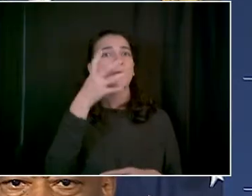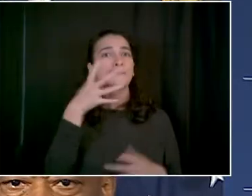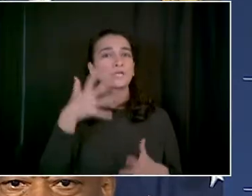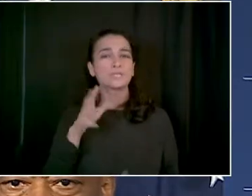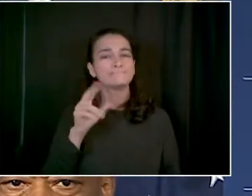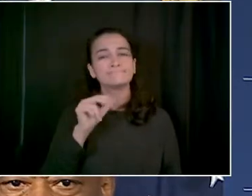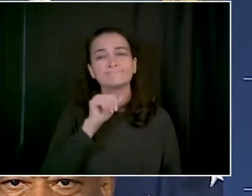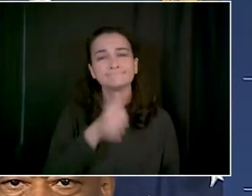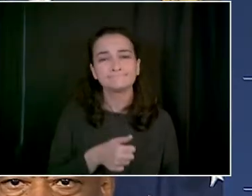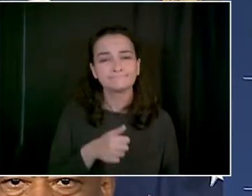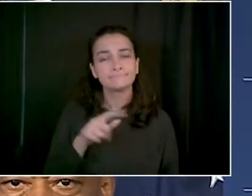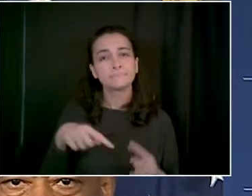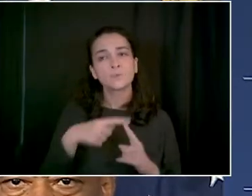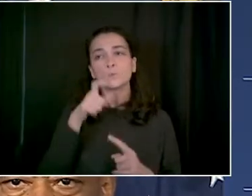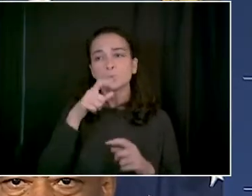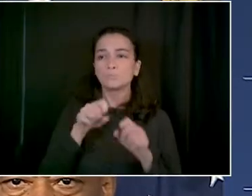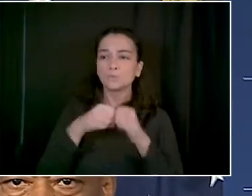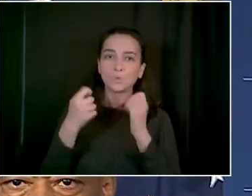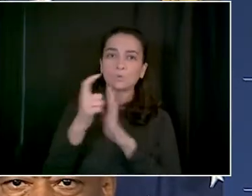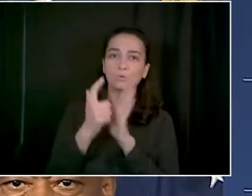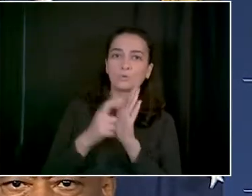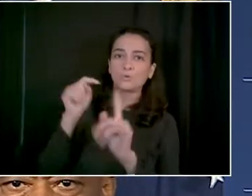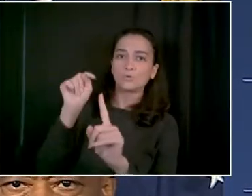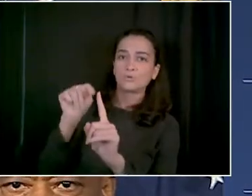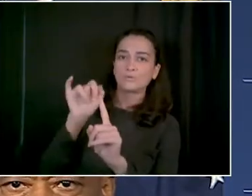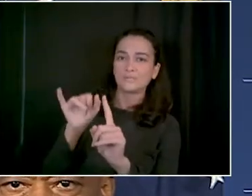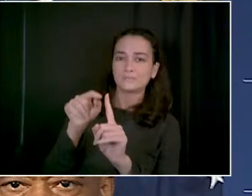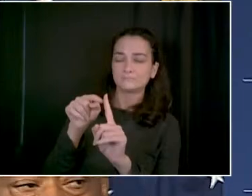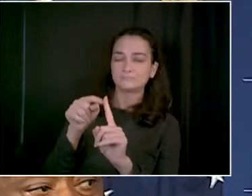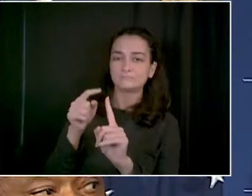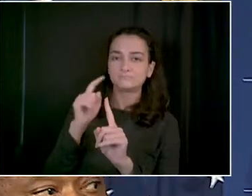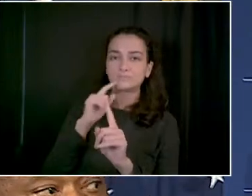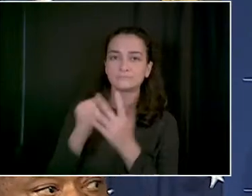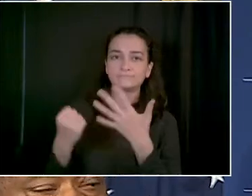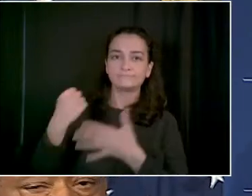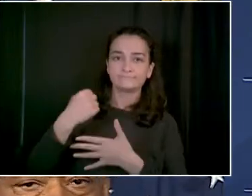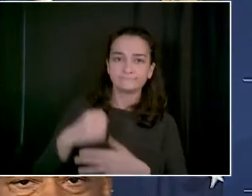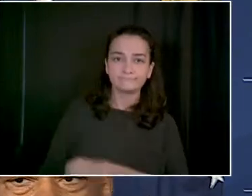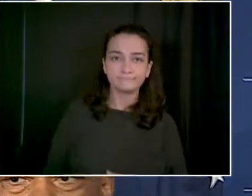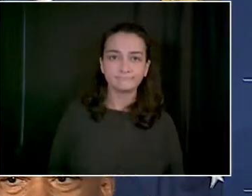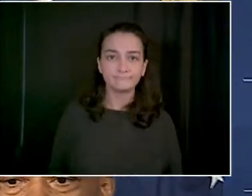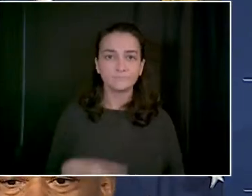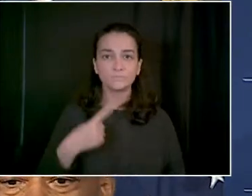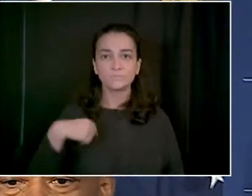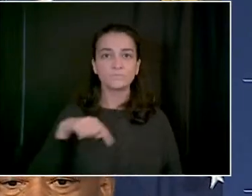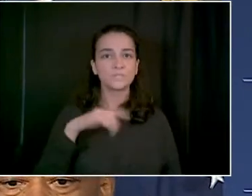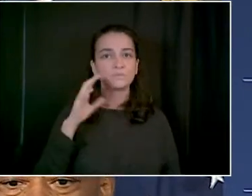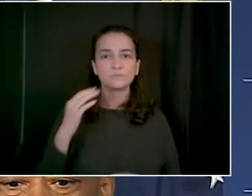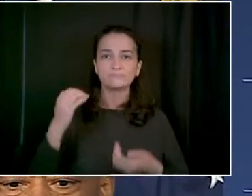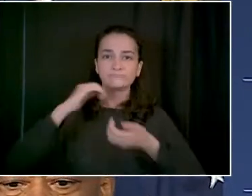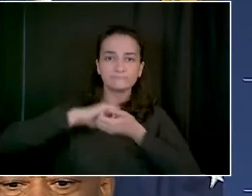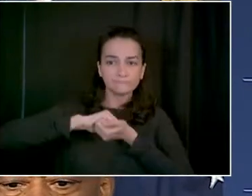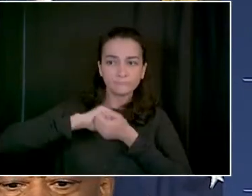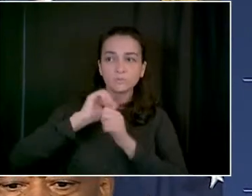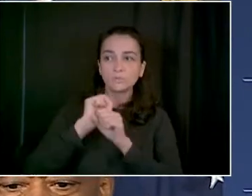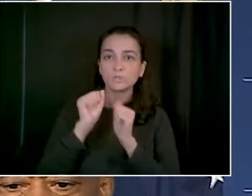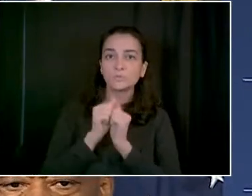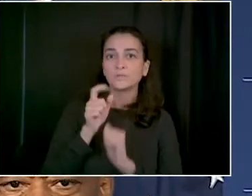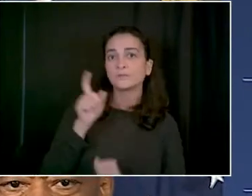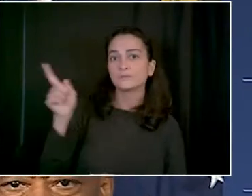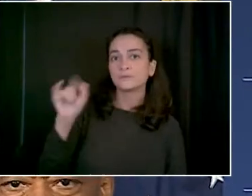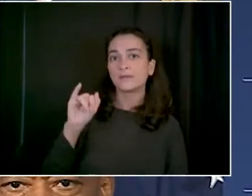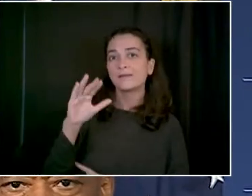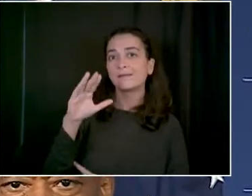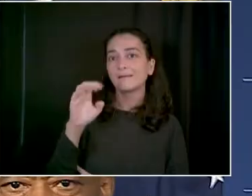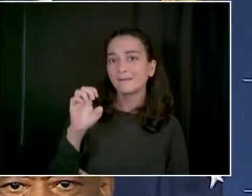this case. This was lightning fast, disciplined, high-quality work, the kind of investigation that